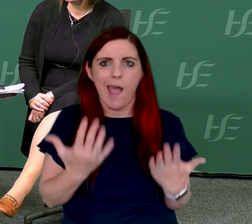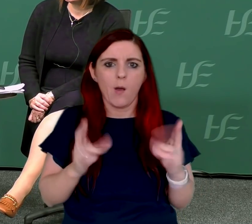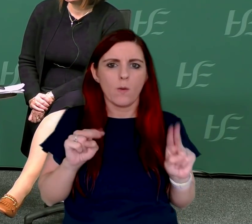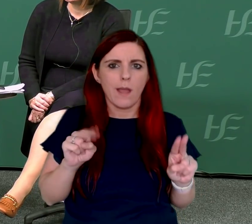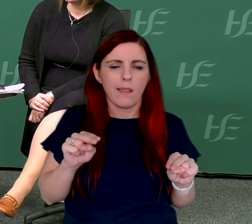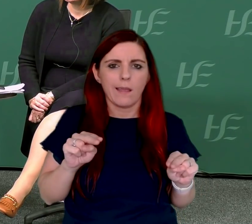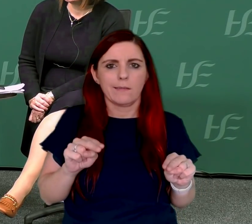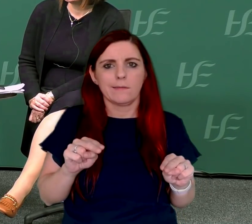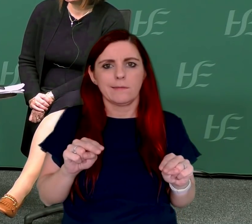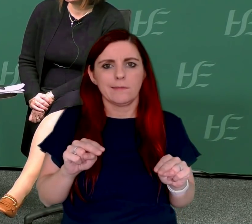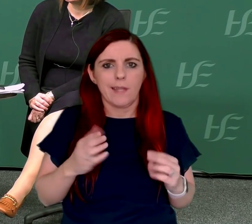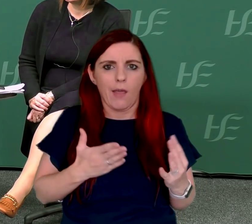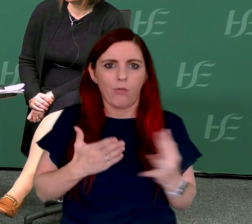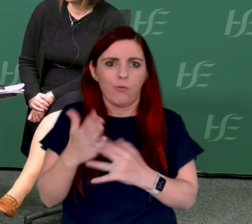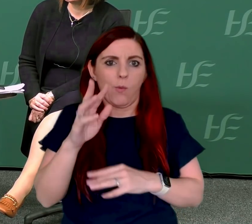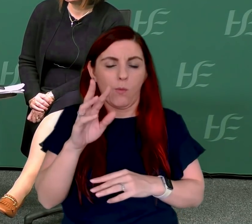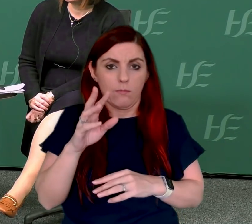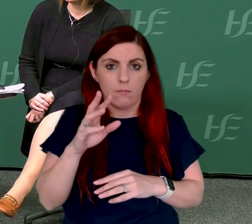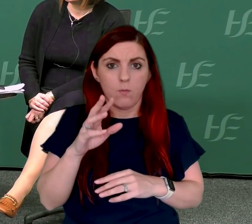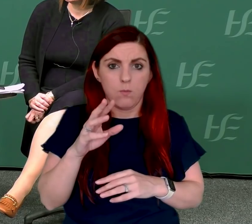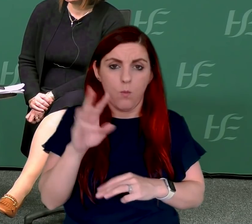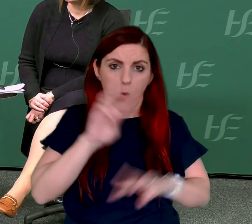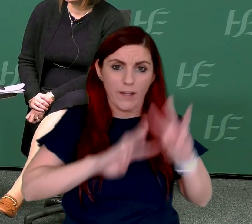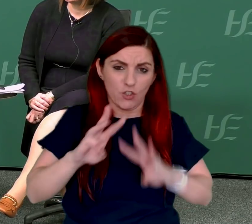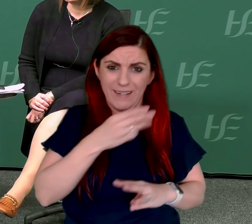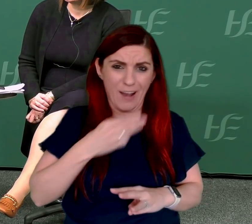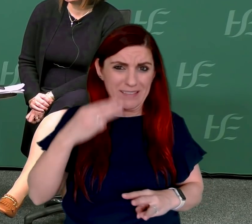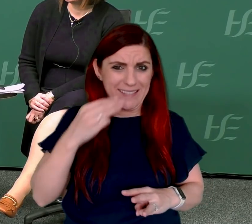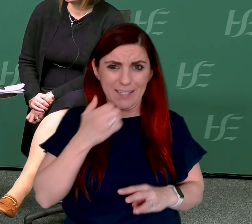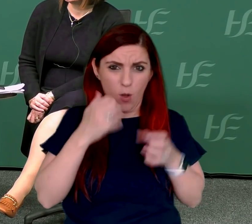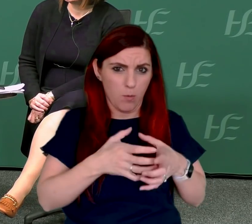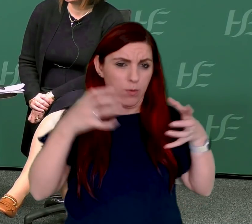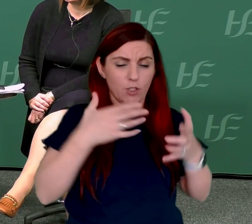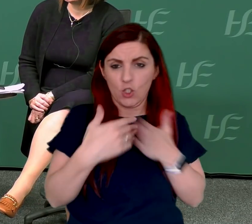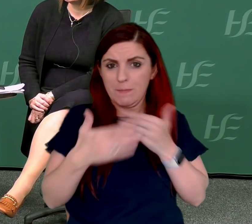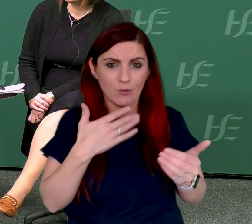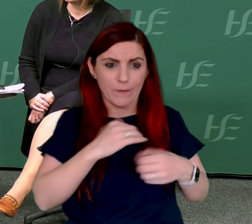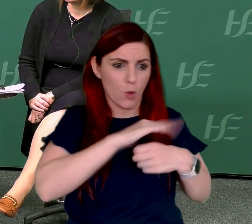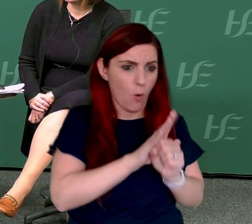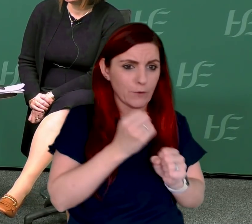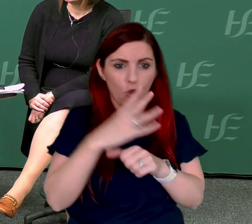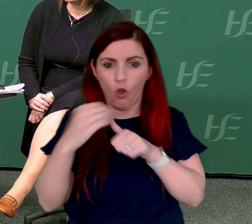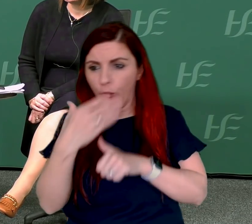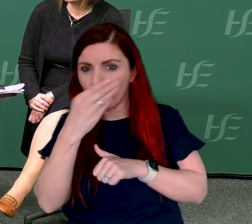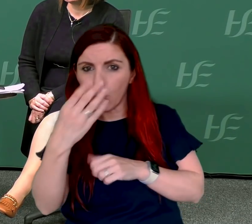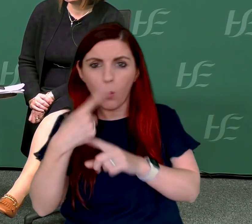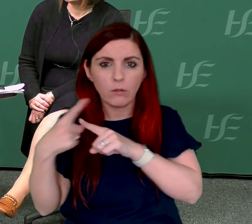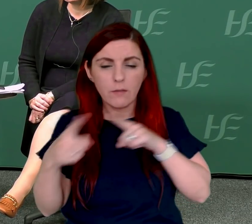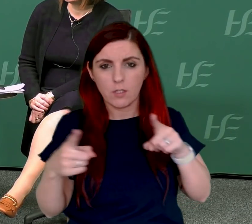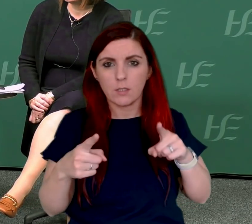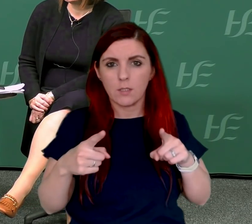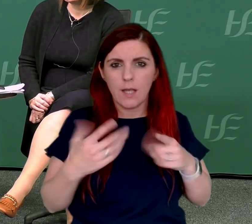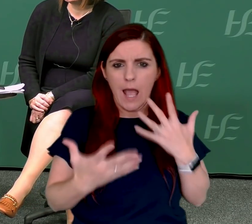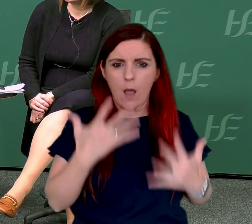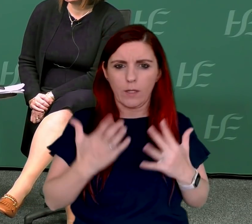the inevitable winter surges, whether they're caused by COVID or other respiratory or other diseases, without all